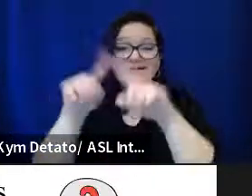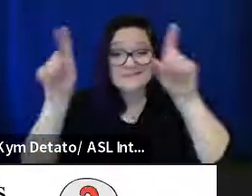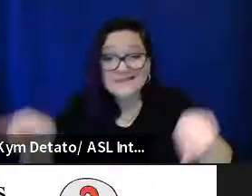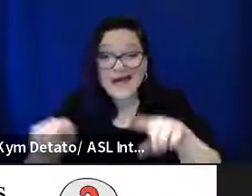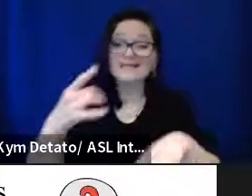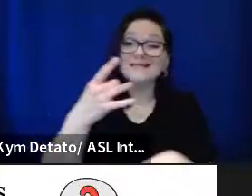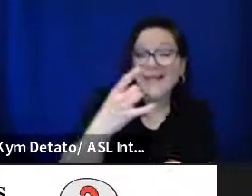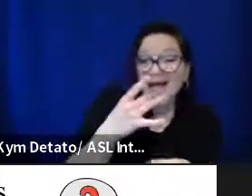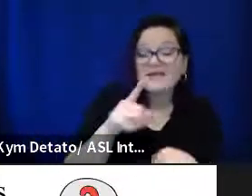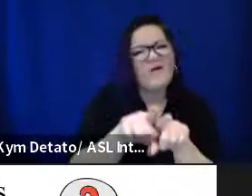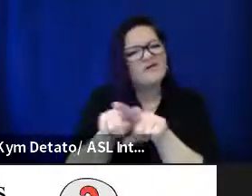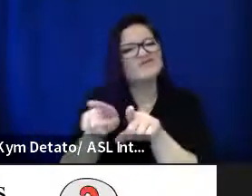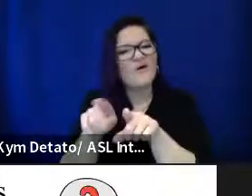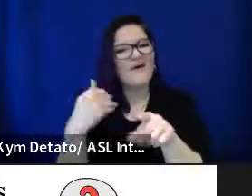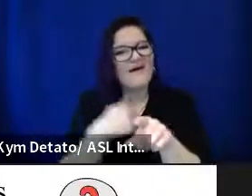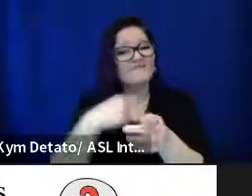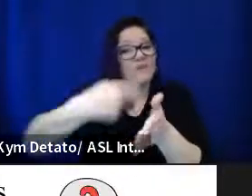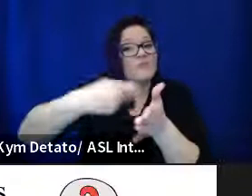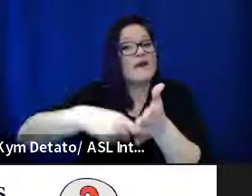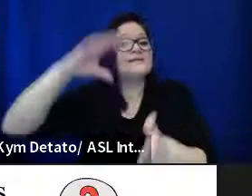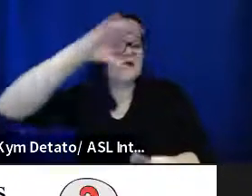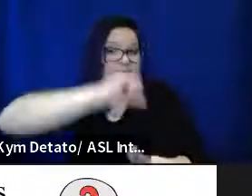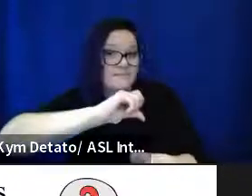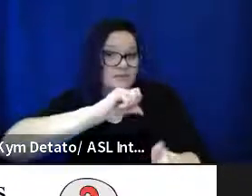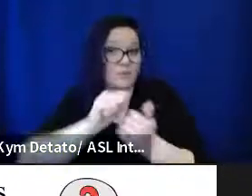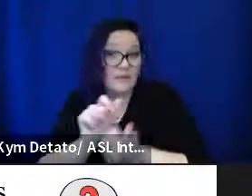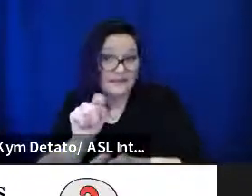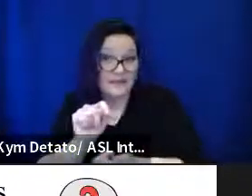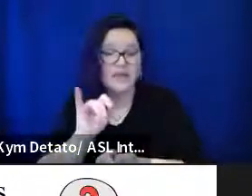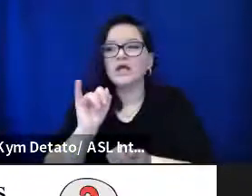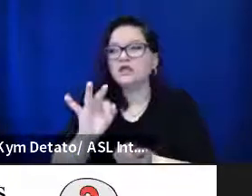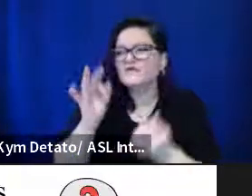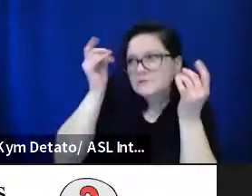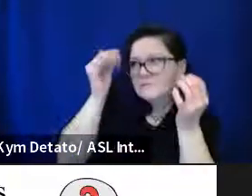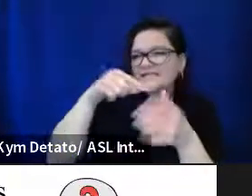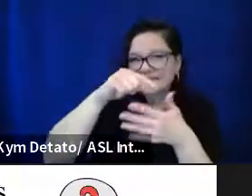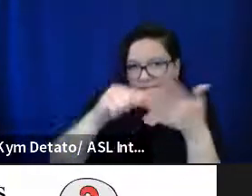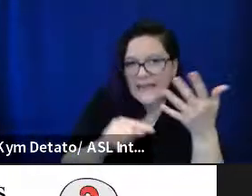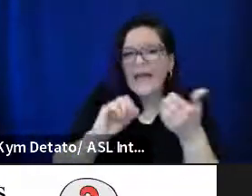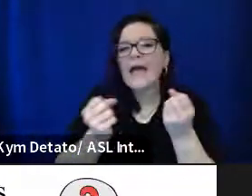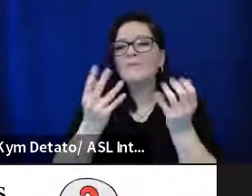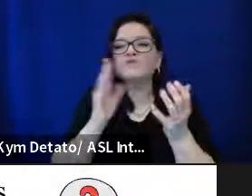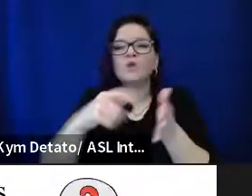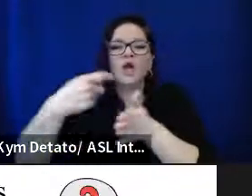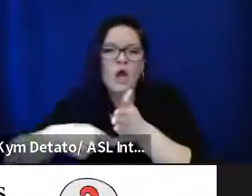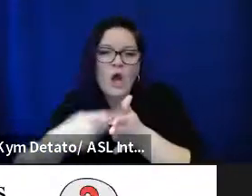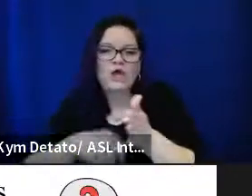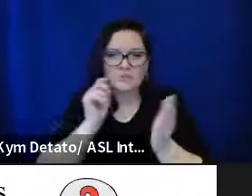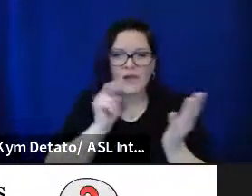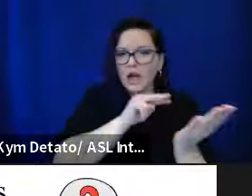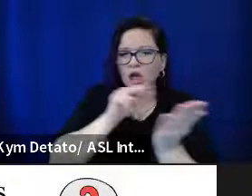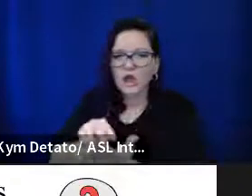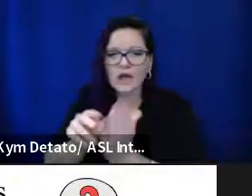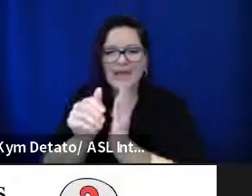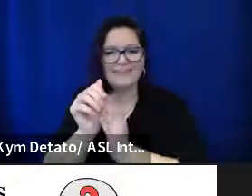price estimates about if you use a certain kind of material, how much will that cost? So as you're thinking about putting together your